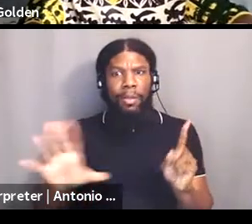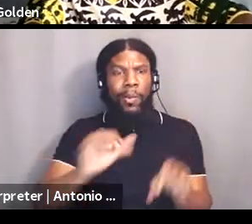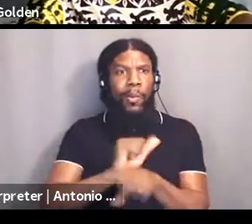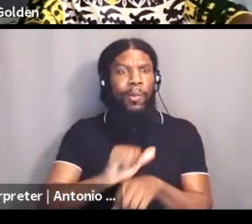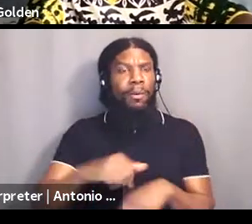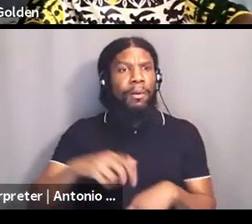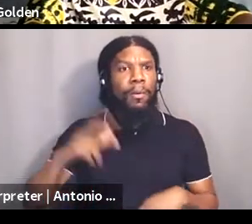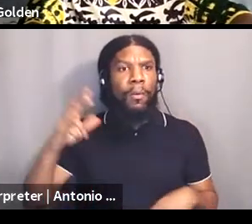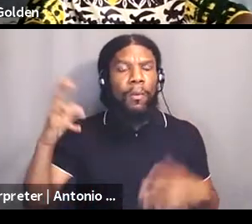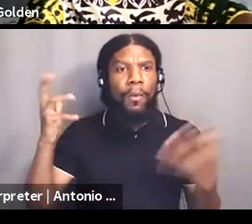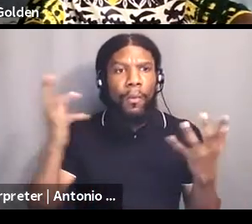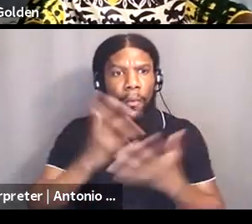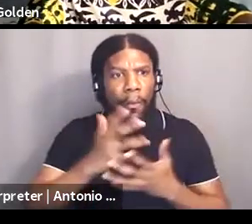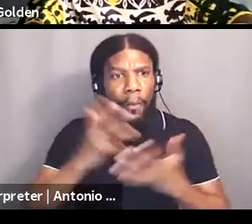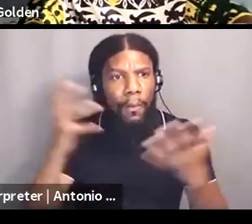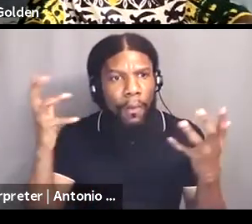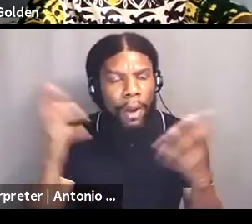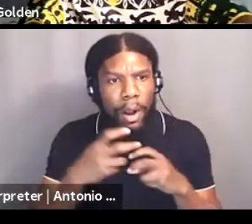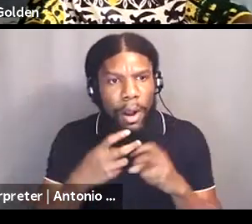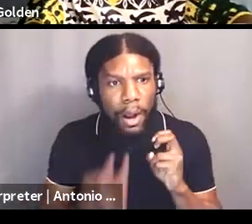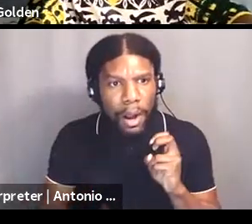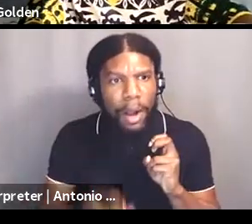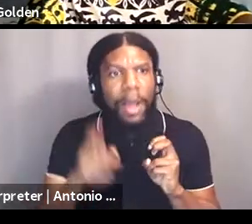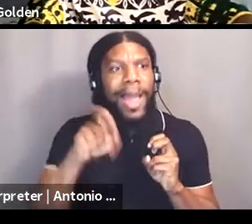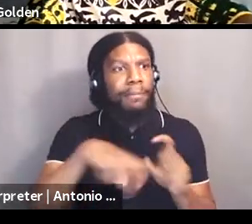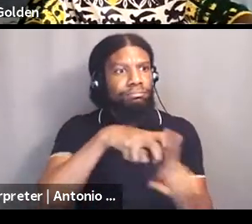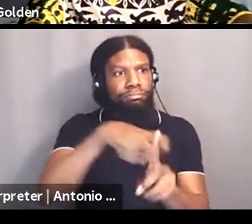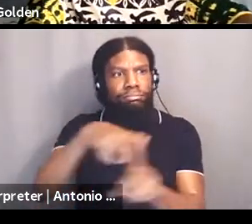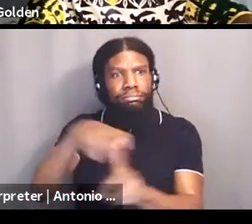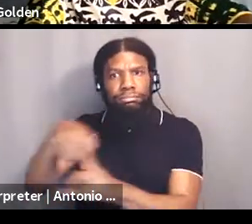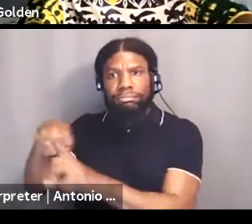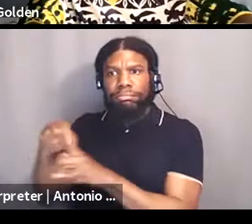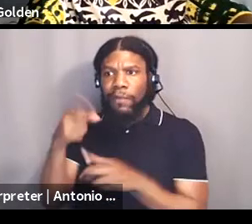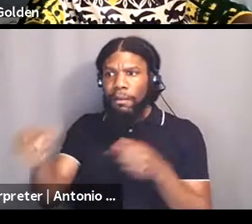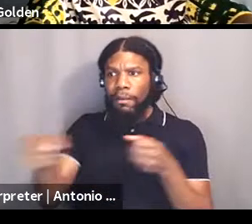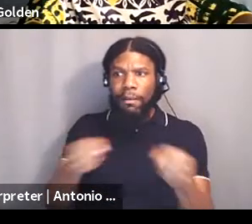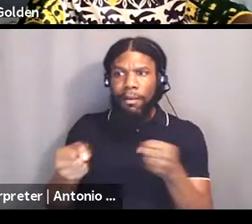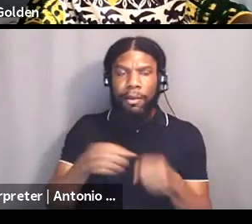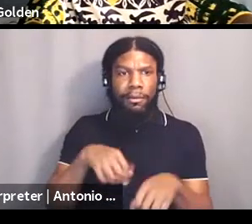of great collaborator for us to work with. The passion and commitment was there.